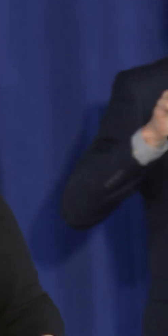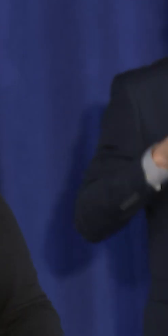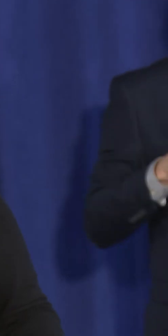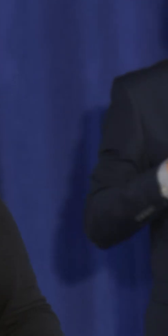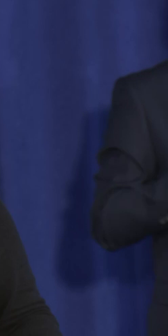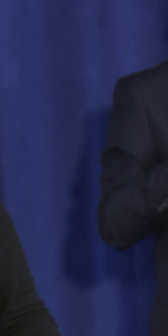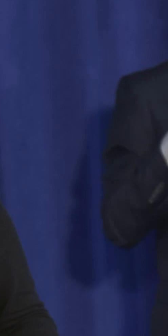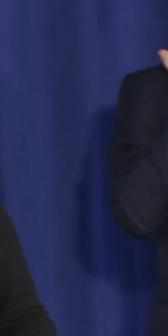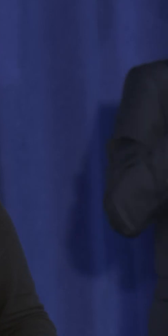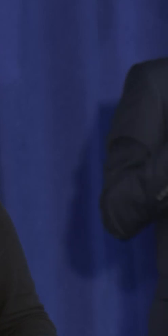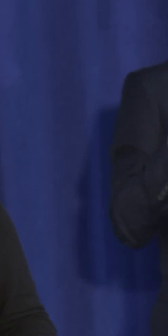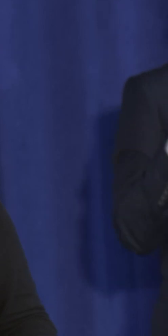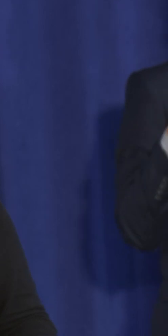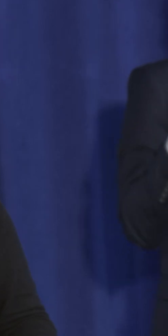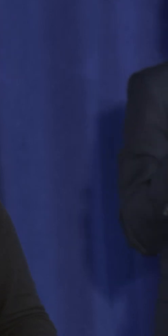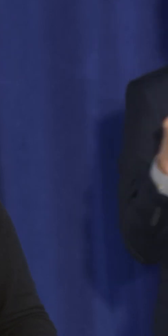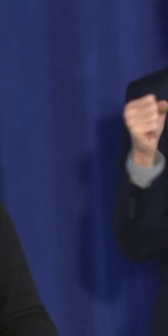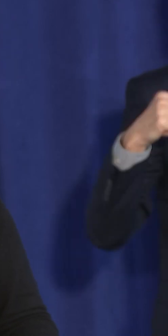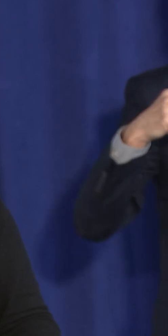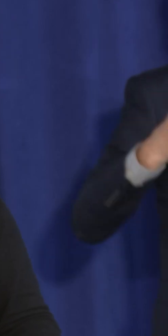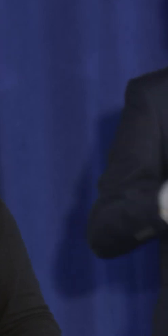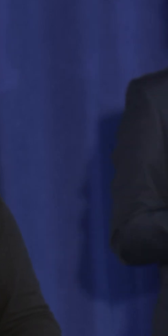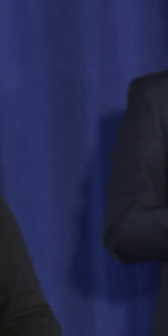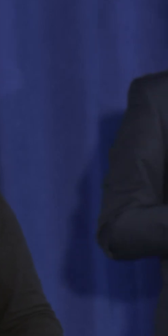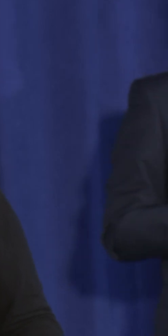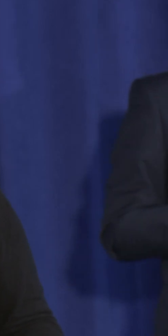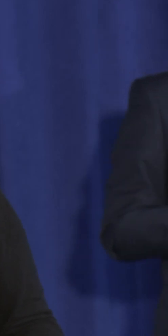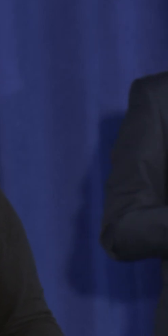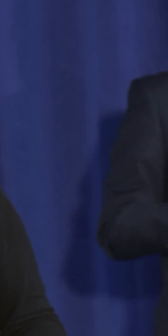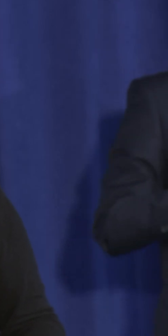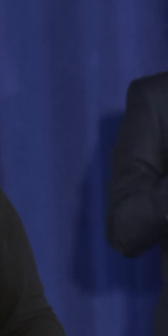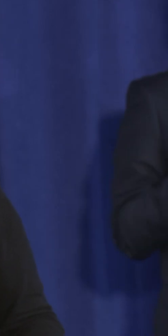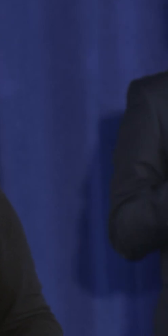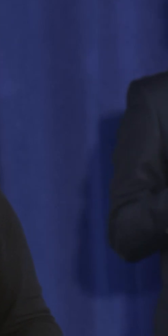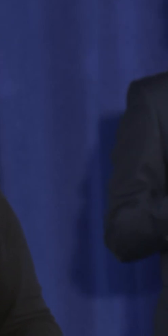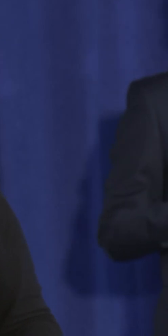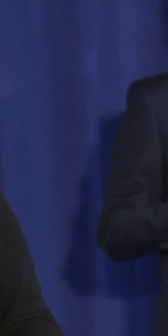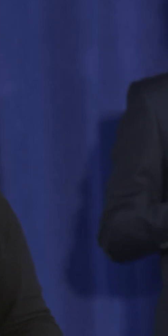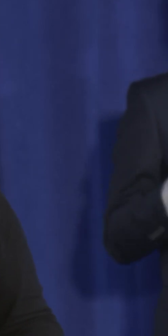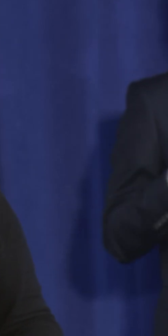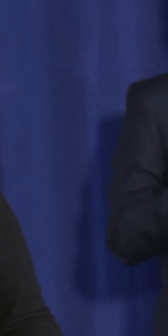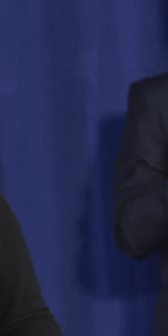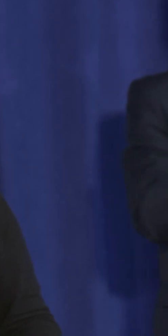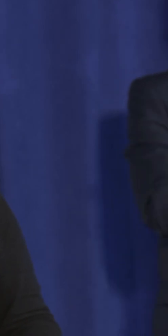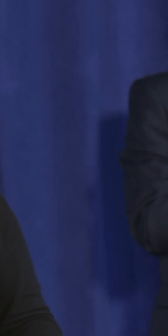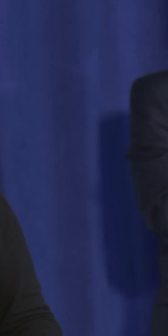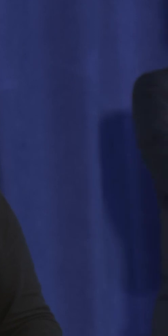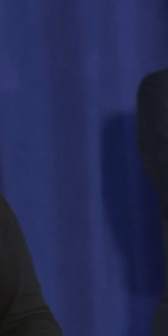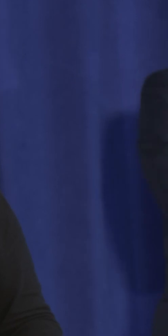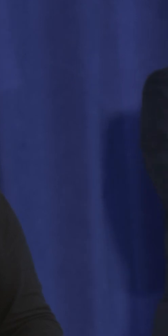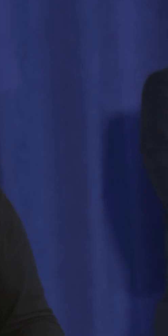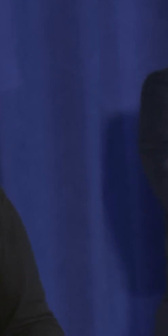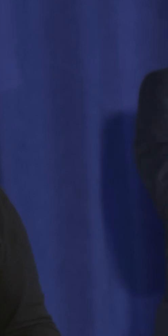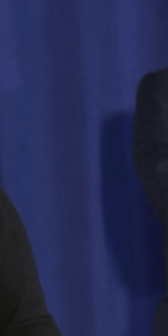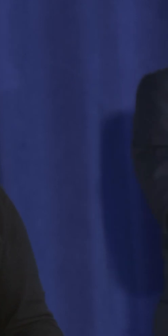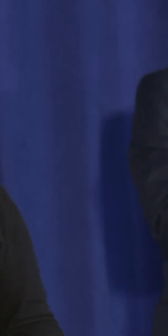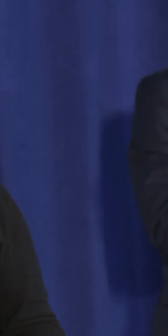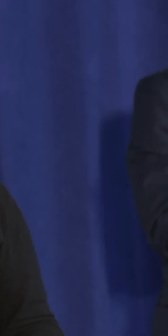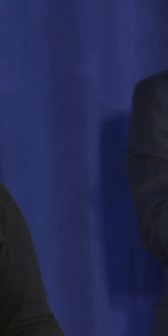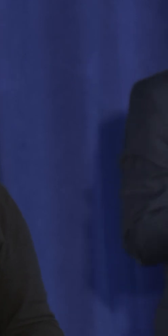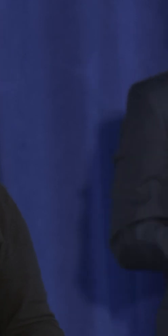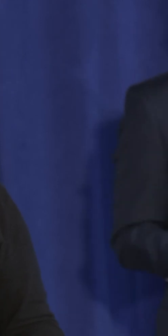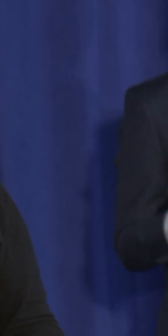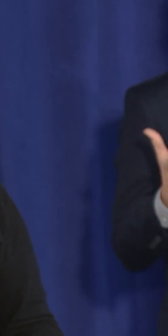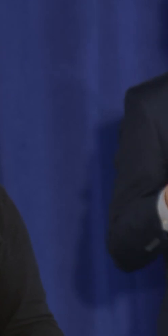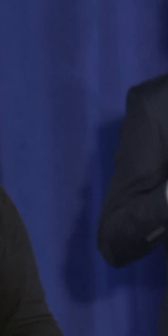thing. And then the other thing is we track things like severity